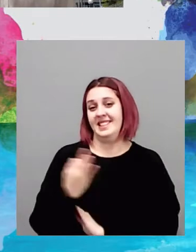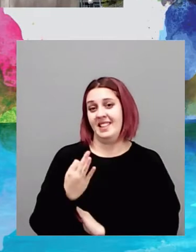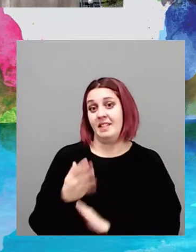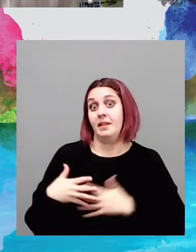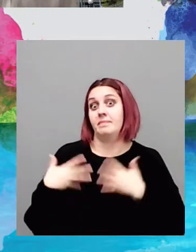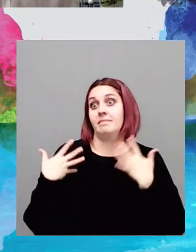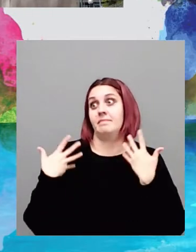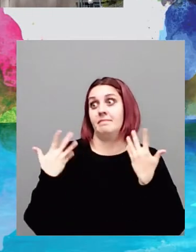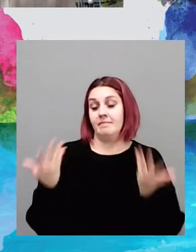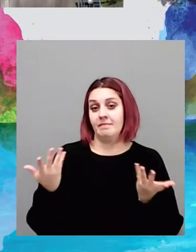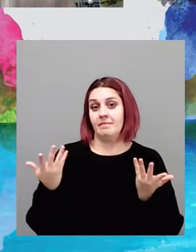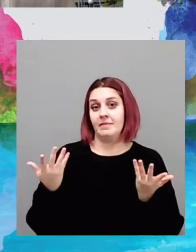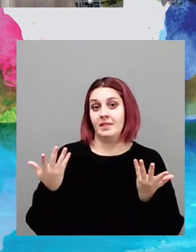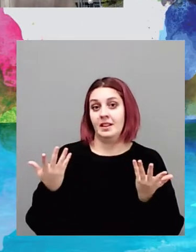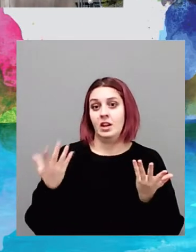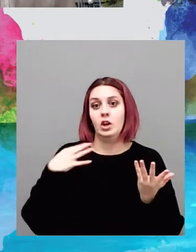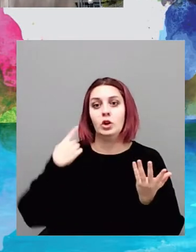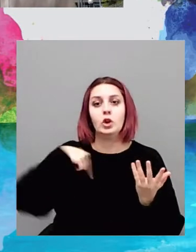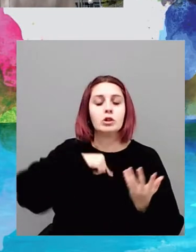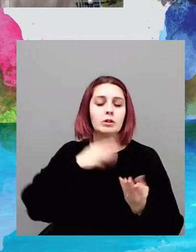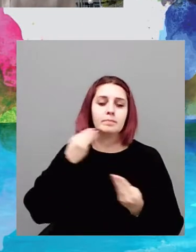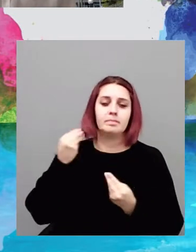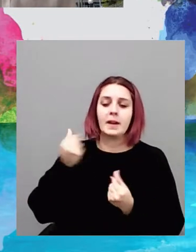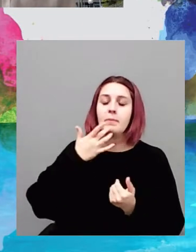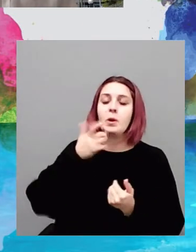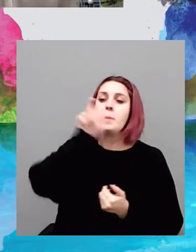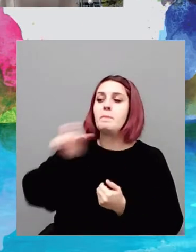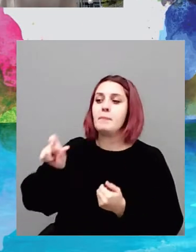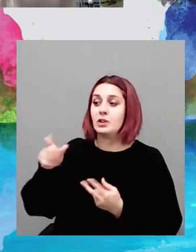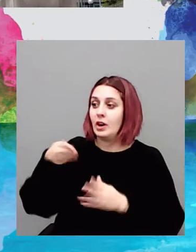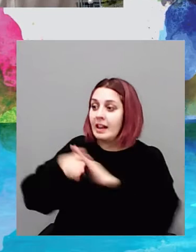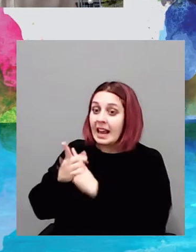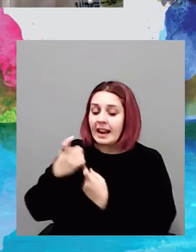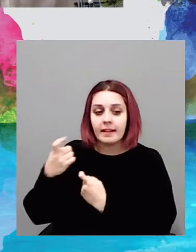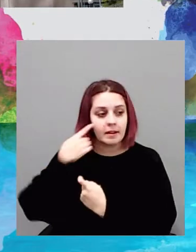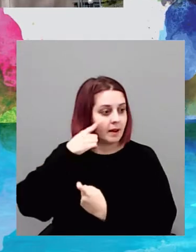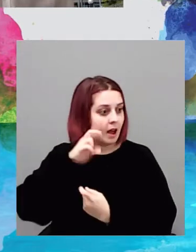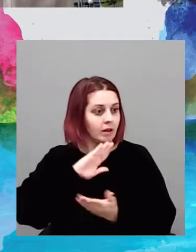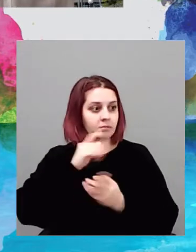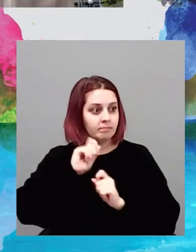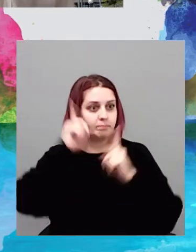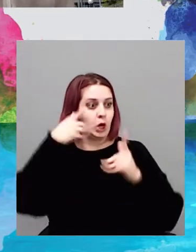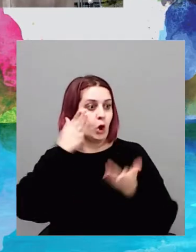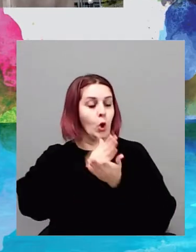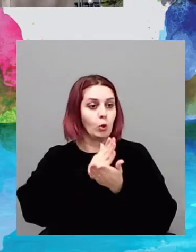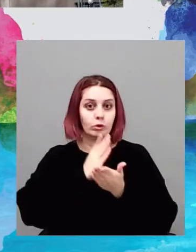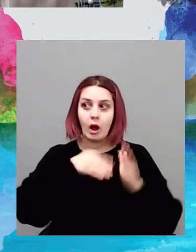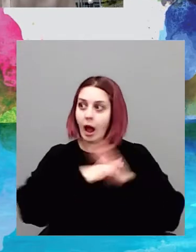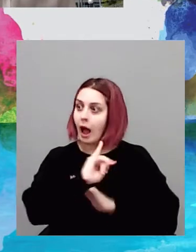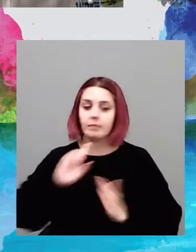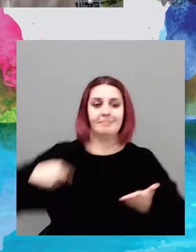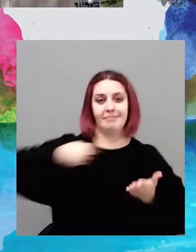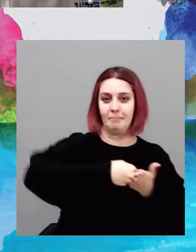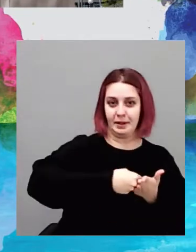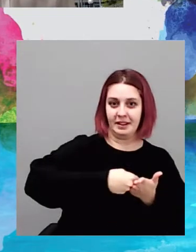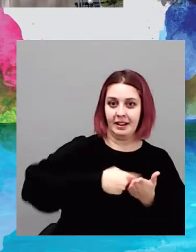accessible. So when we found that the people that need accessibility and see that the course is accessible, then they